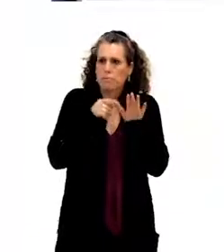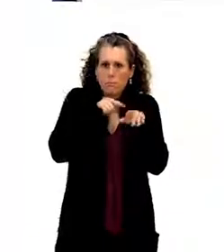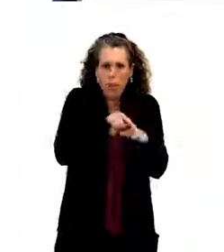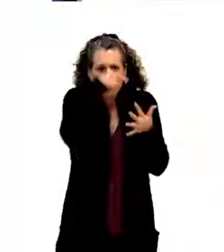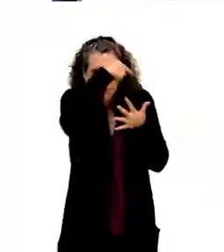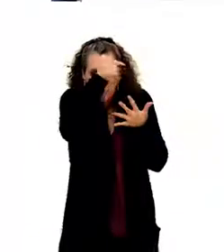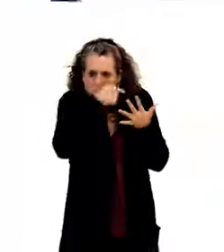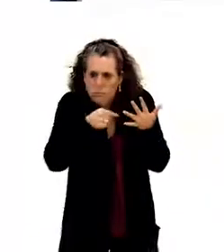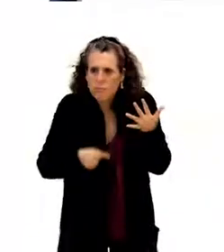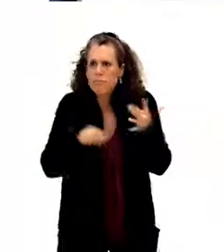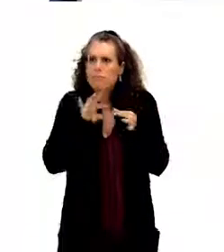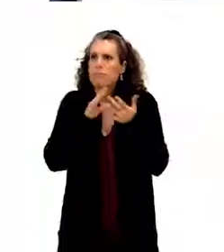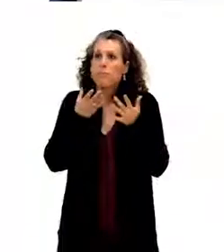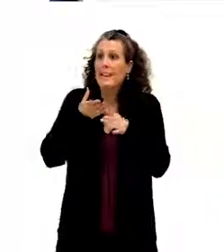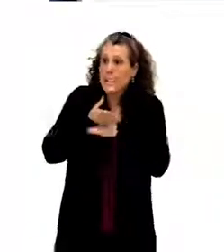accessibility